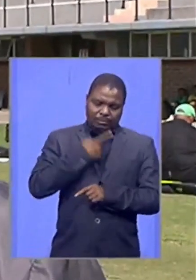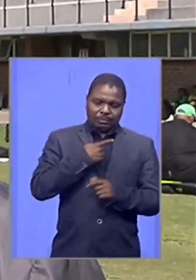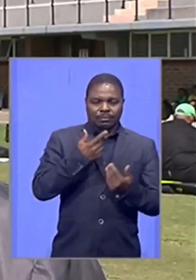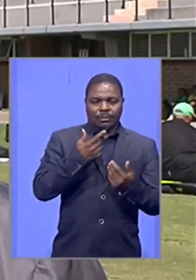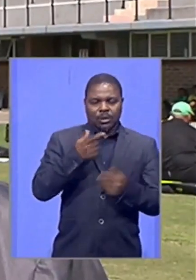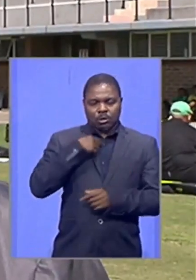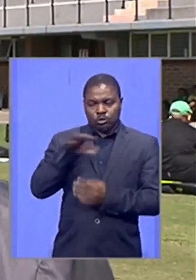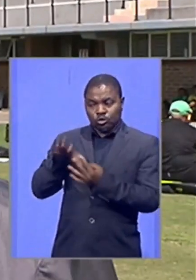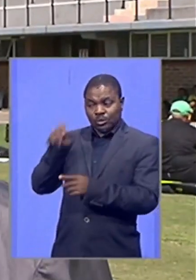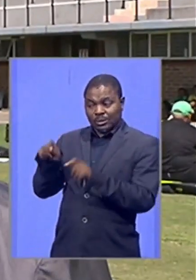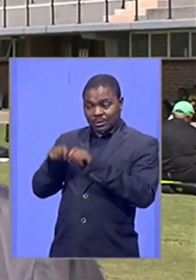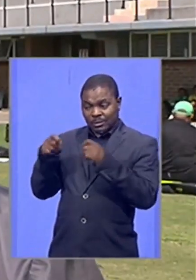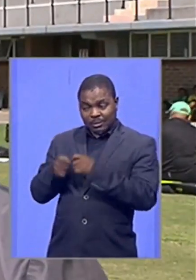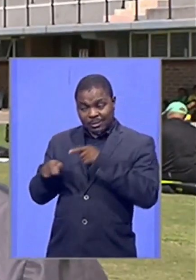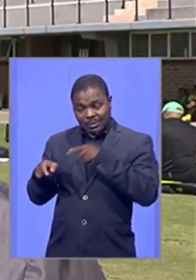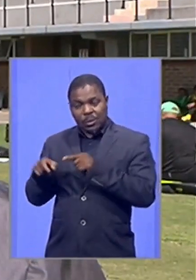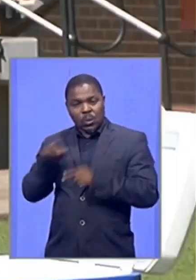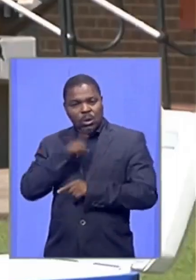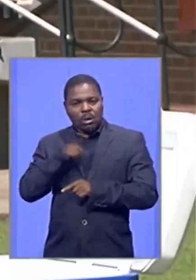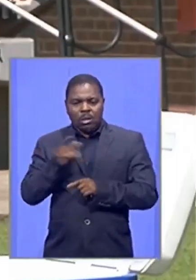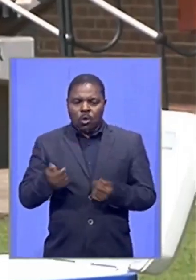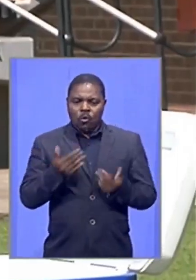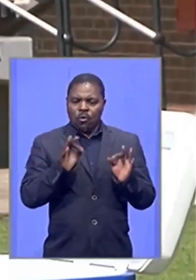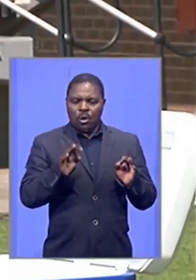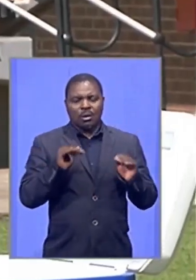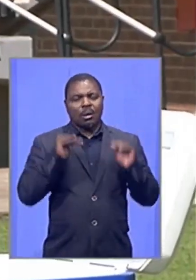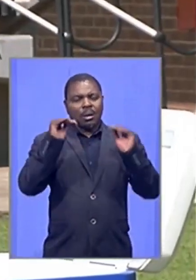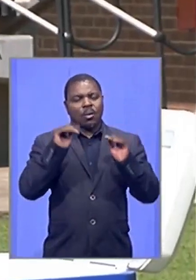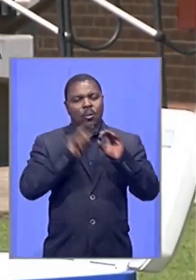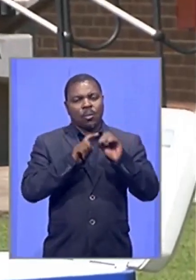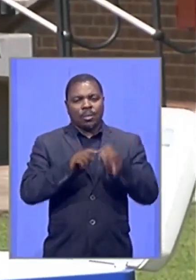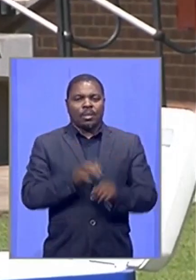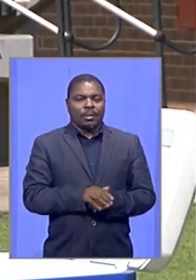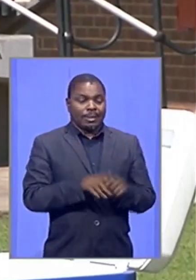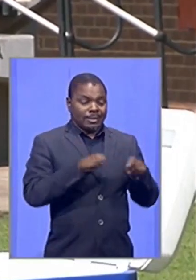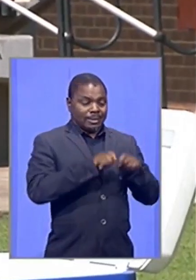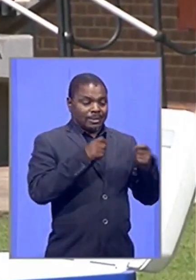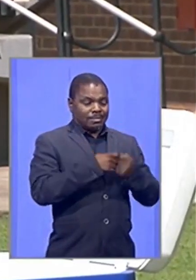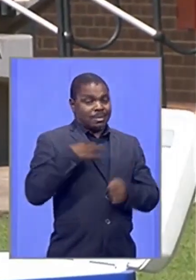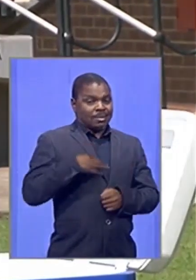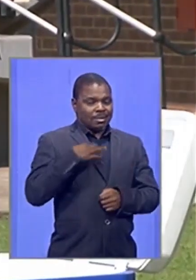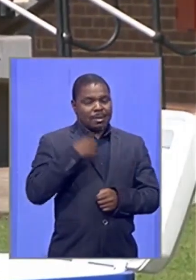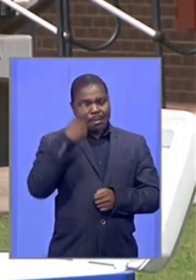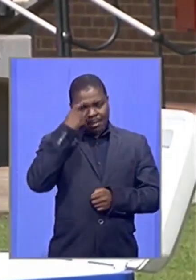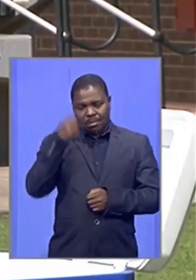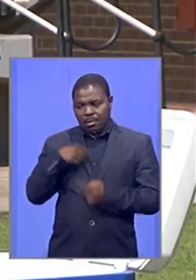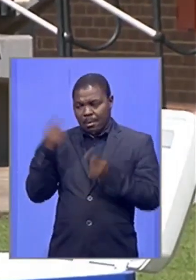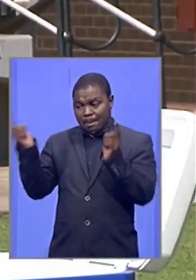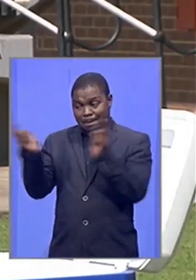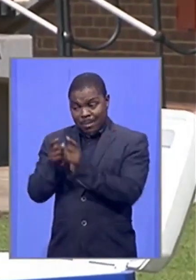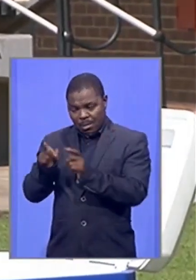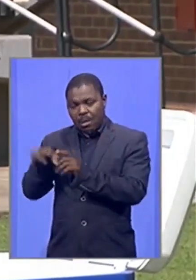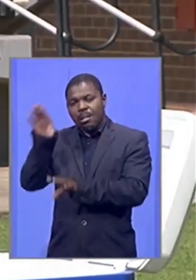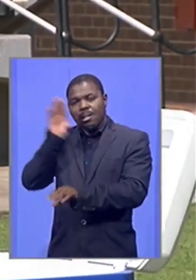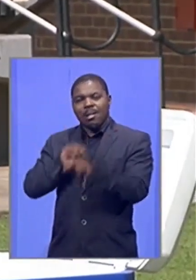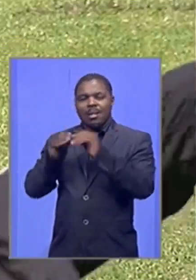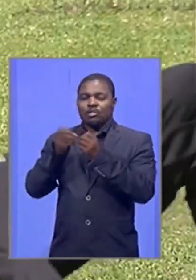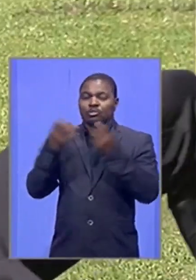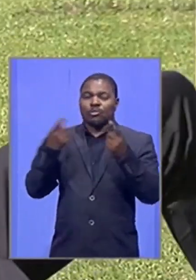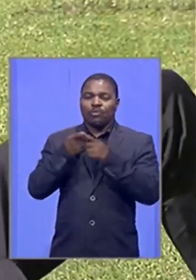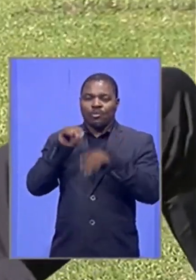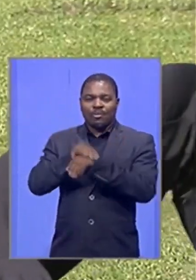chose them in terms of what they offer. Sehlopha sa Banyana Banyana se dumela ha se tlo ithuta tse ngata papading ena ya setswalle le